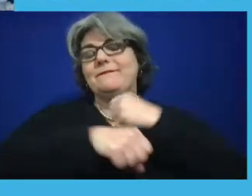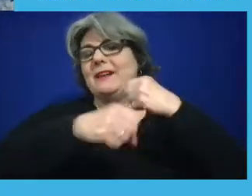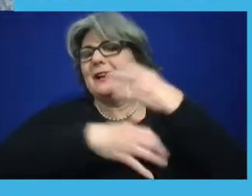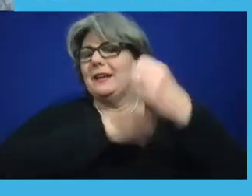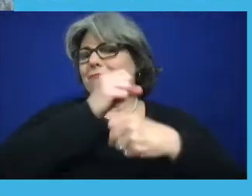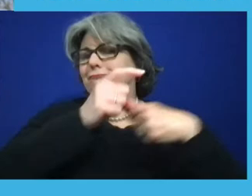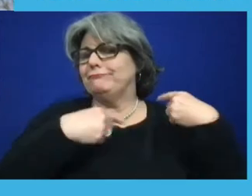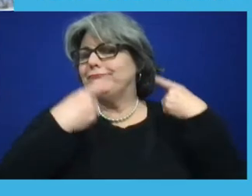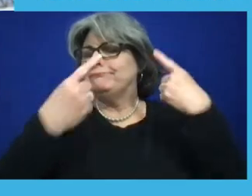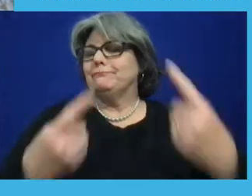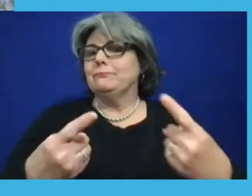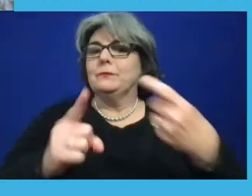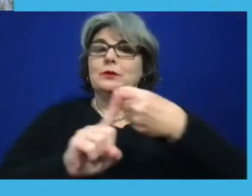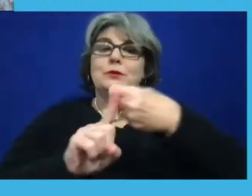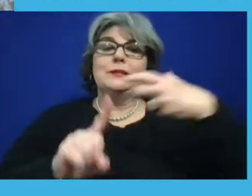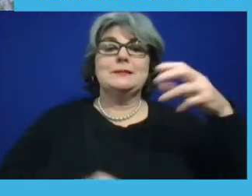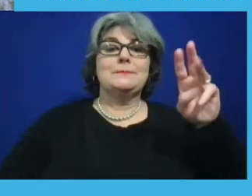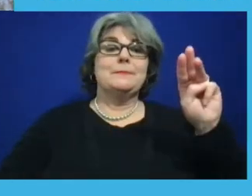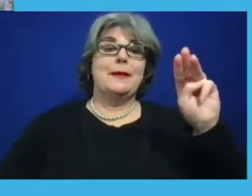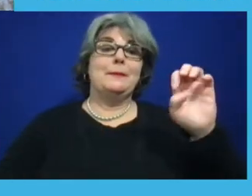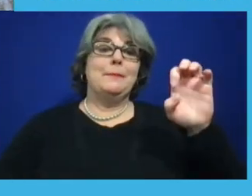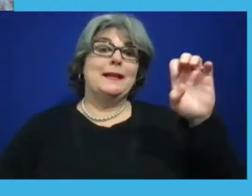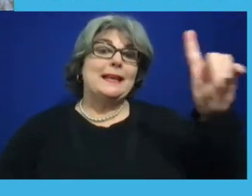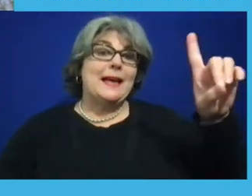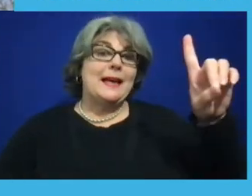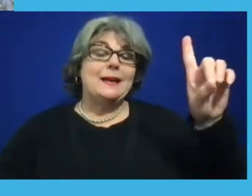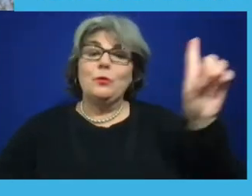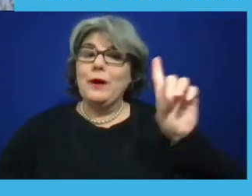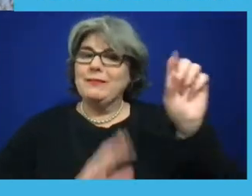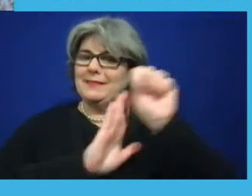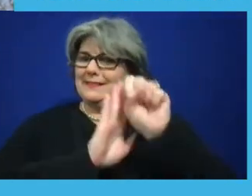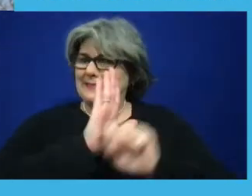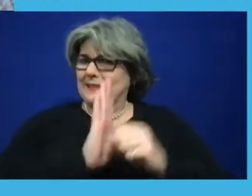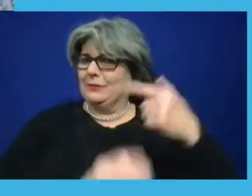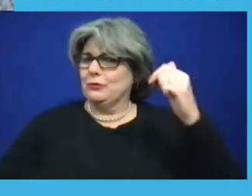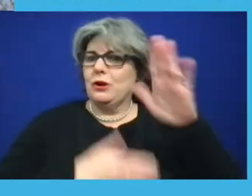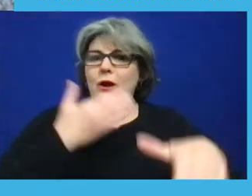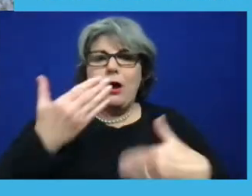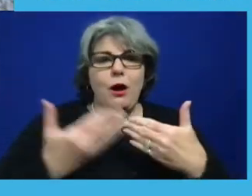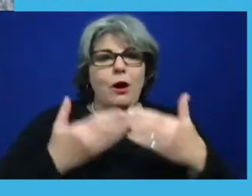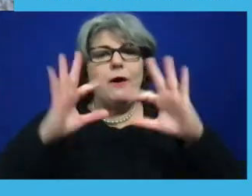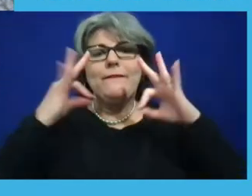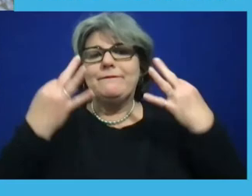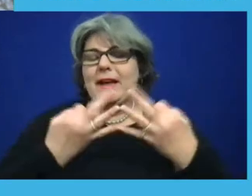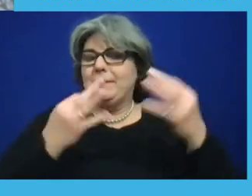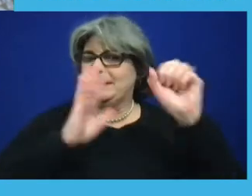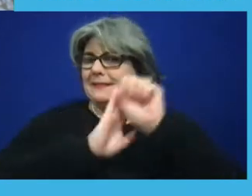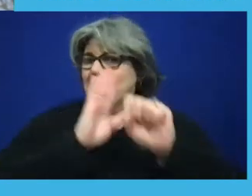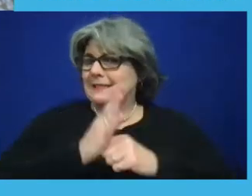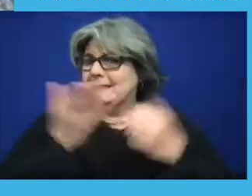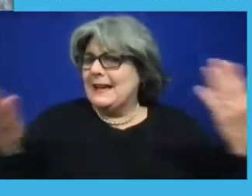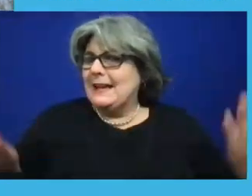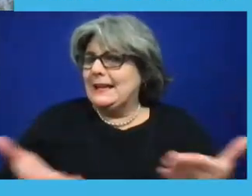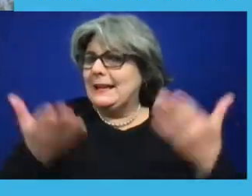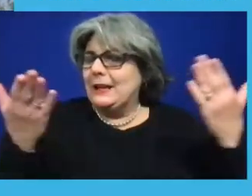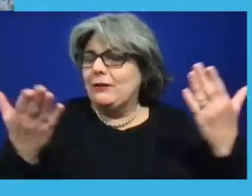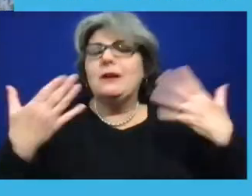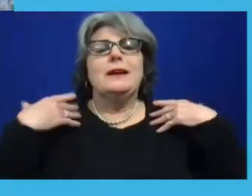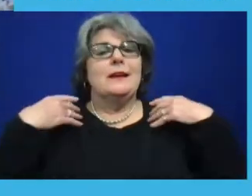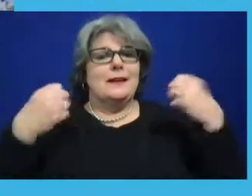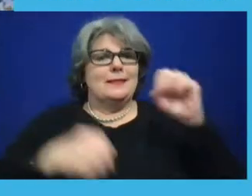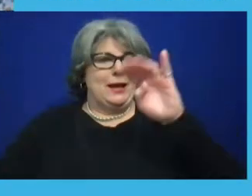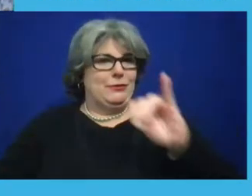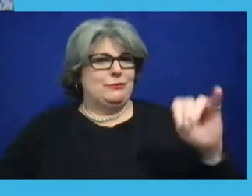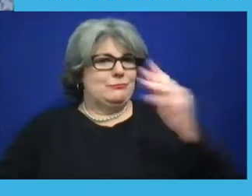And Stacey Abrams has been fighting for a decade to expand Medicaid in the state of Georgia to ensure